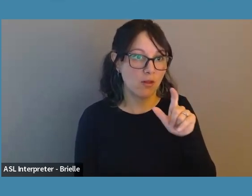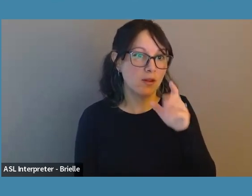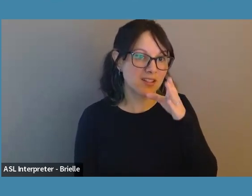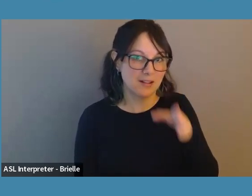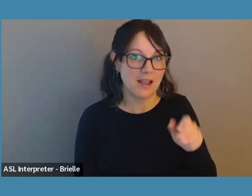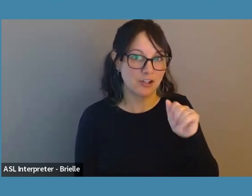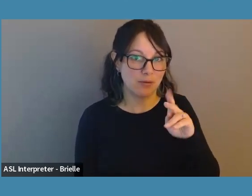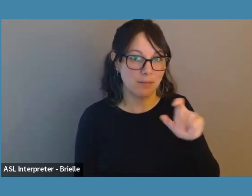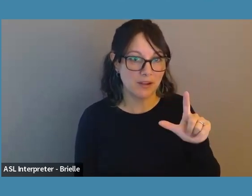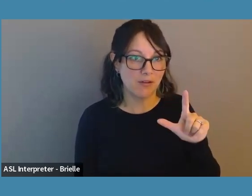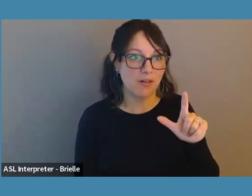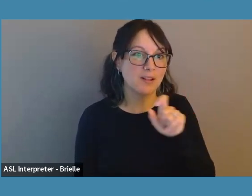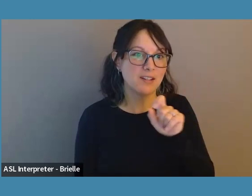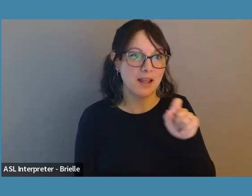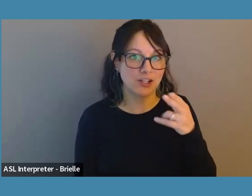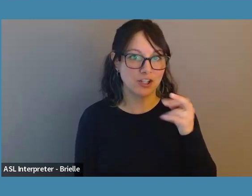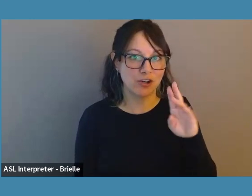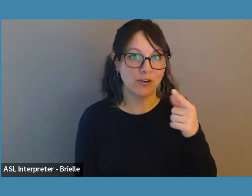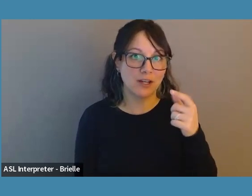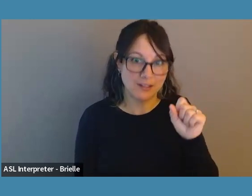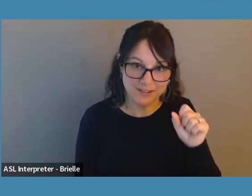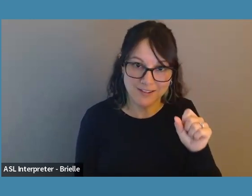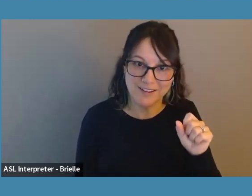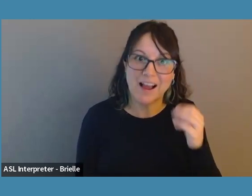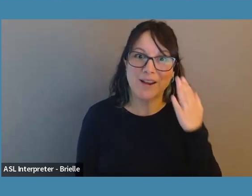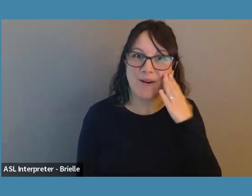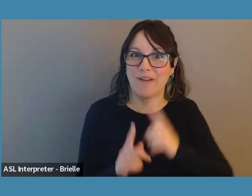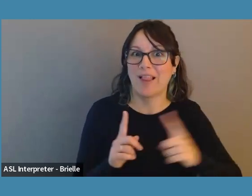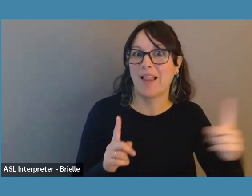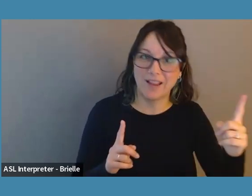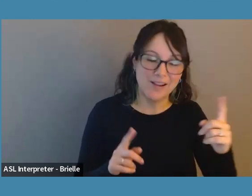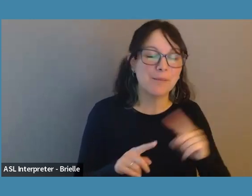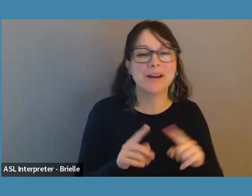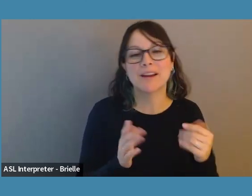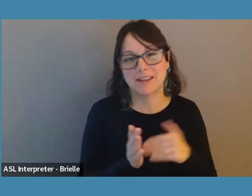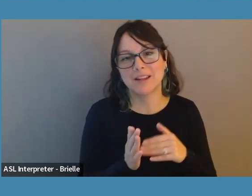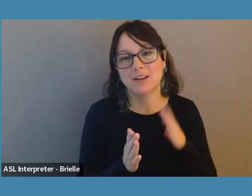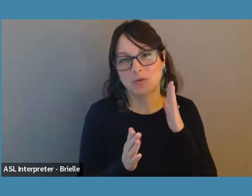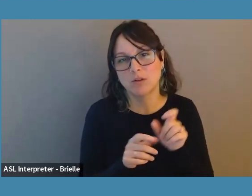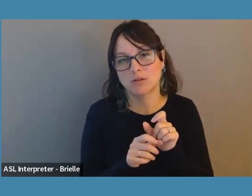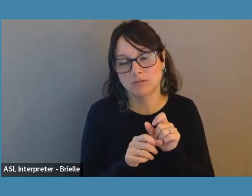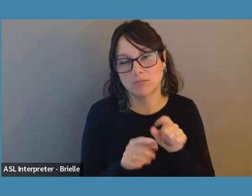myflfamilies.com/about-us/office-inspector-general/appeal-hearings. I know that's a lot, but like I said, it'll be available in writing as well.